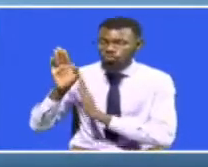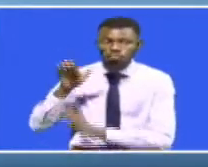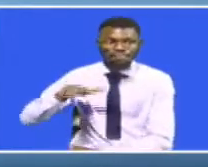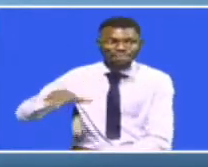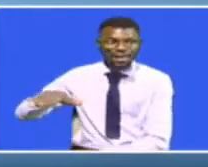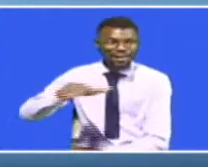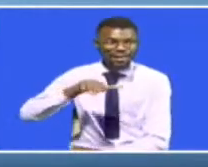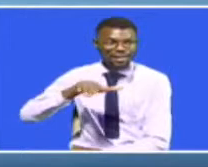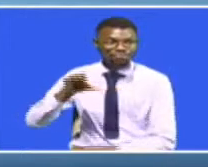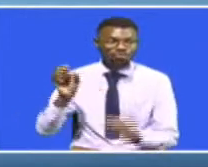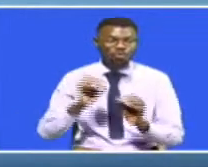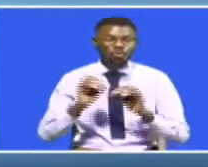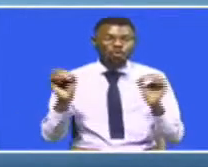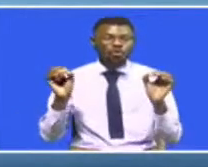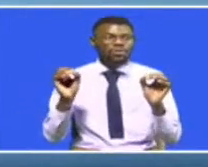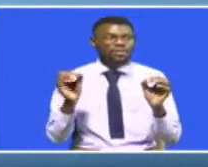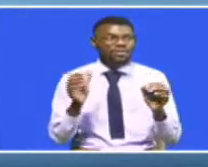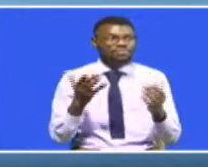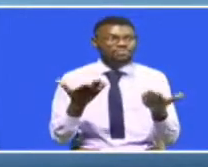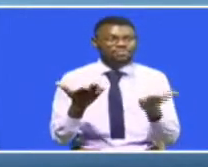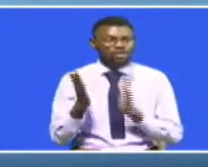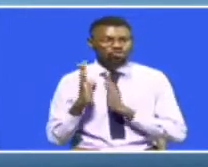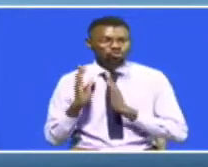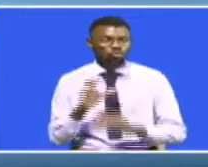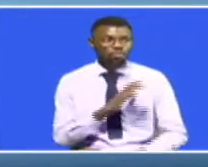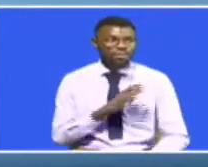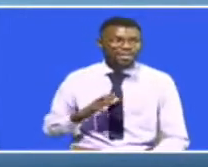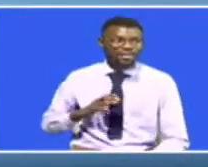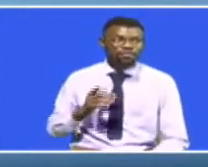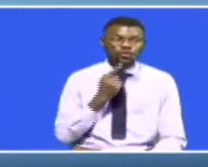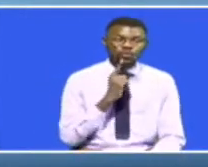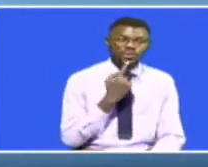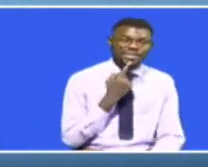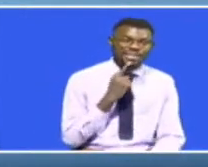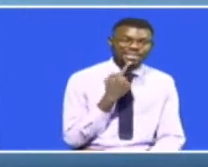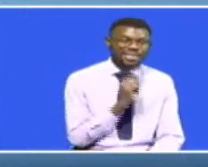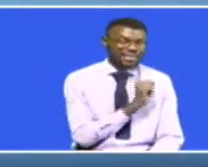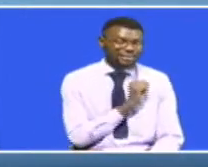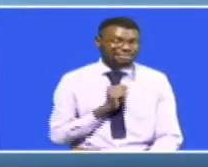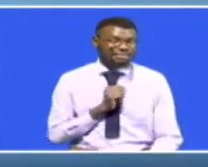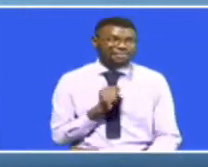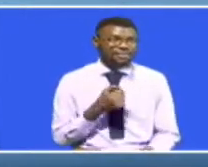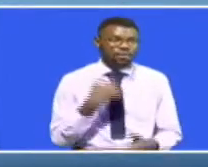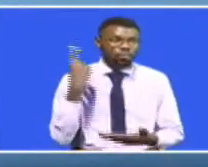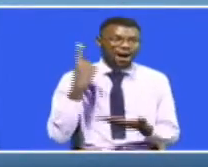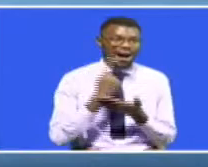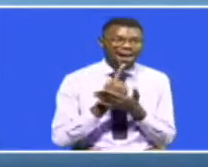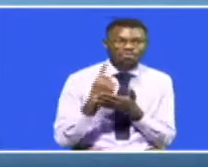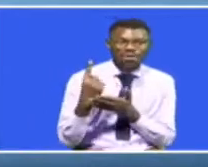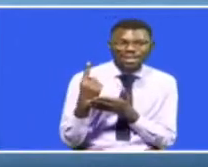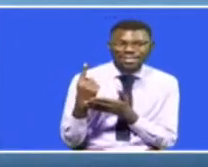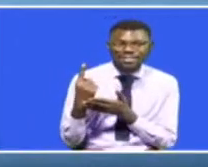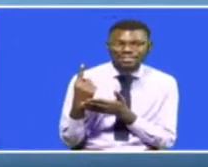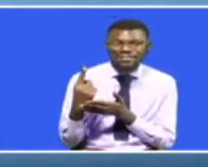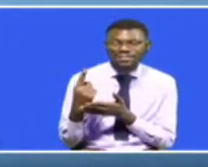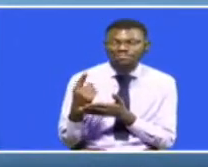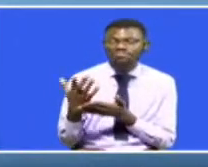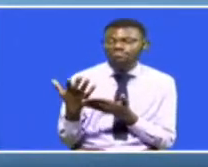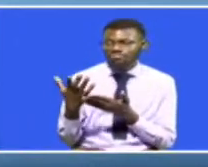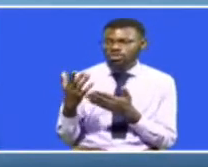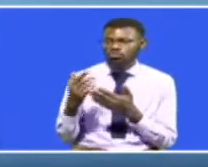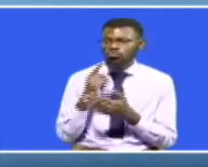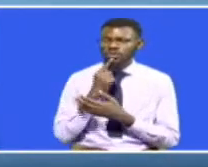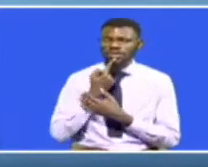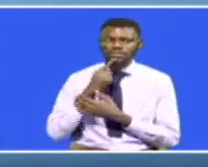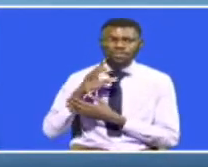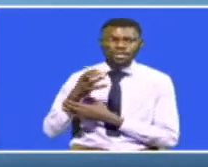They spoke at the Security Committee in Turkana County, where the Senate has begun its one-week-long sitting in Turkana County,